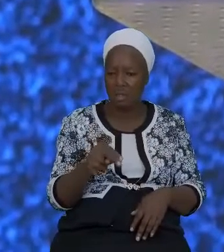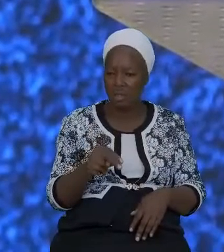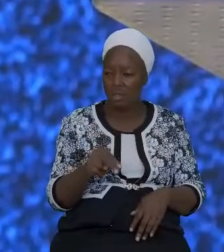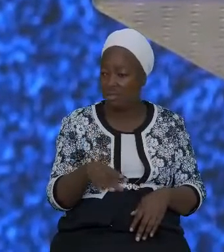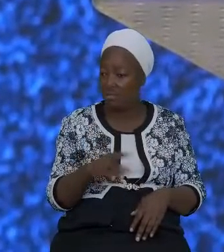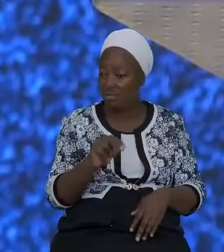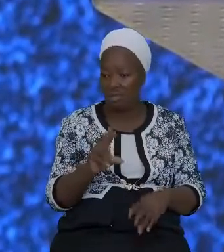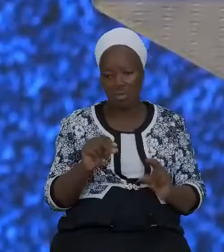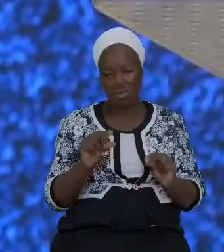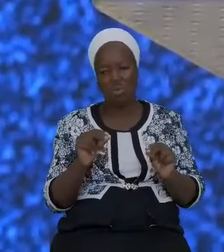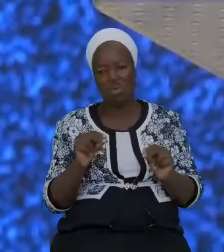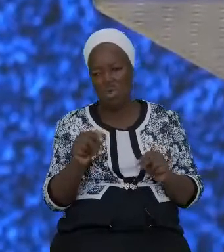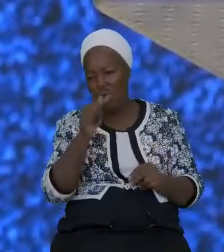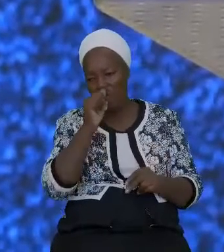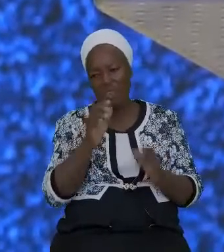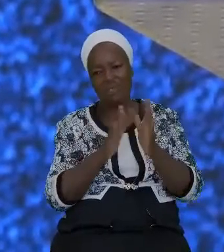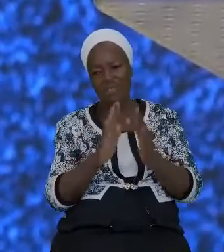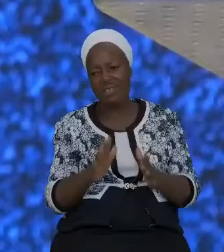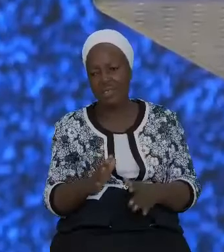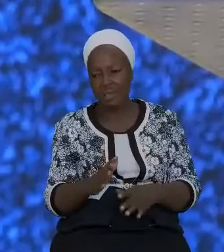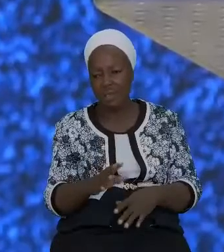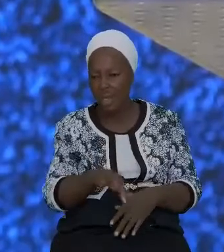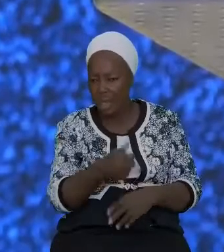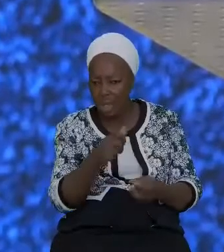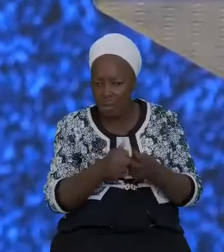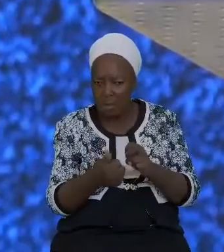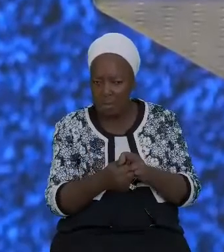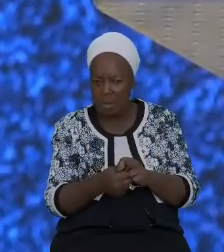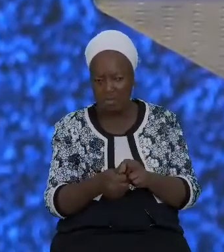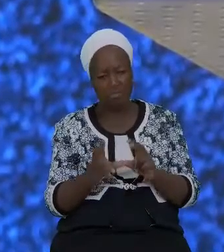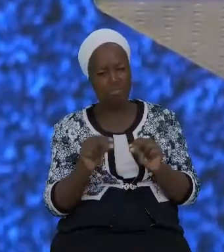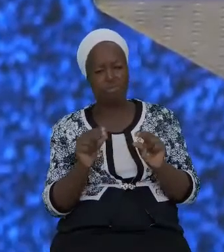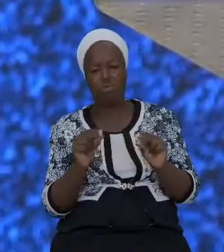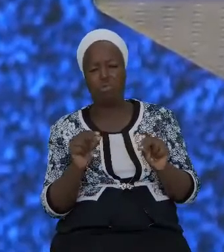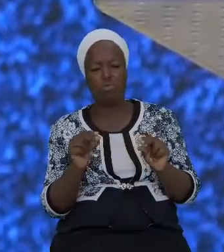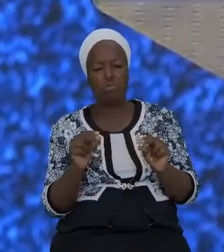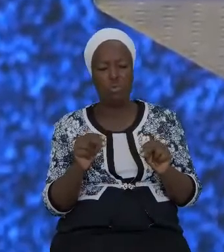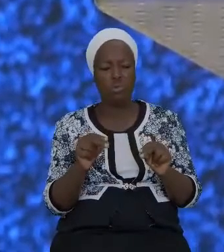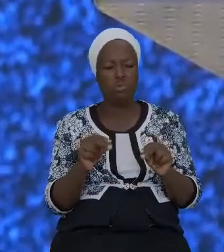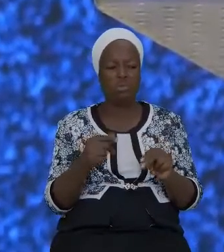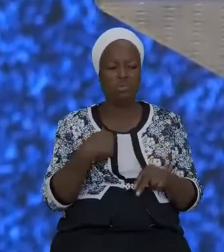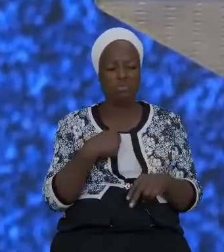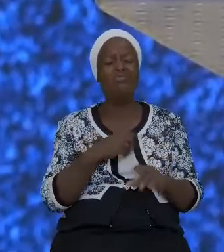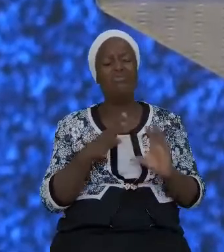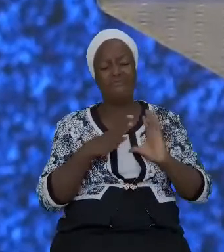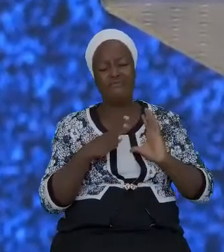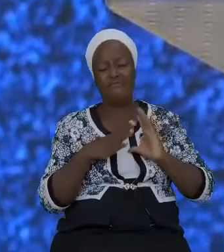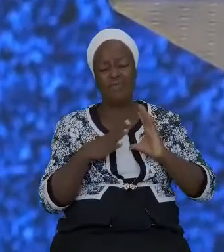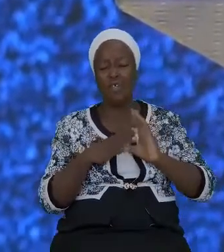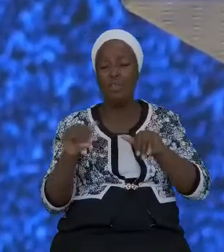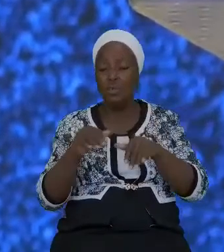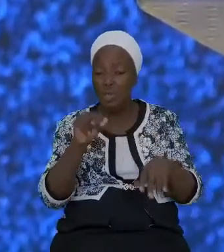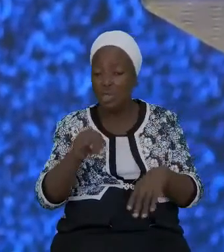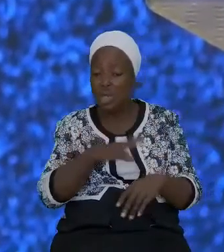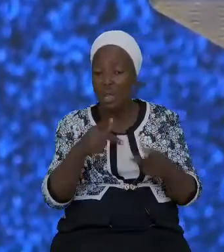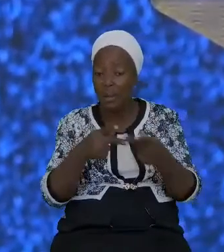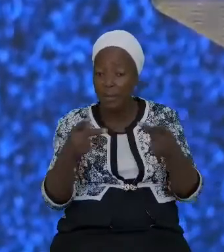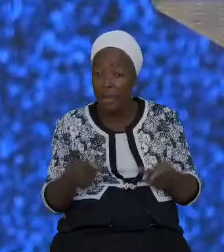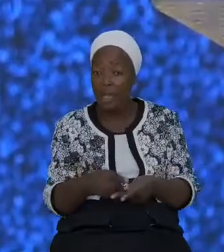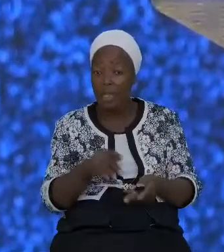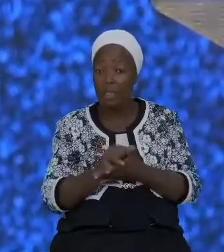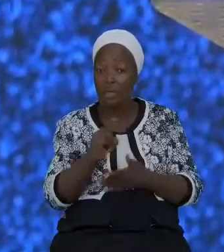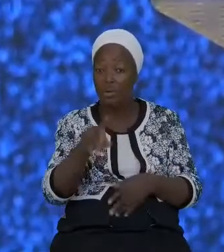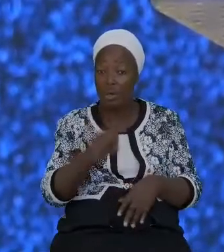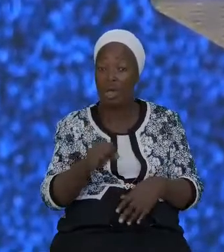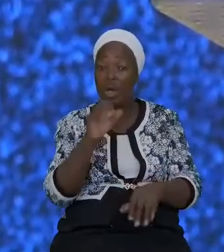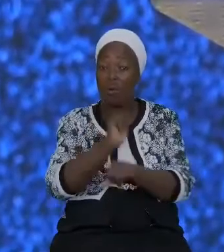need. Any problem? No, sir. Do you need a place you can